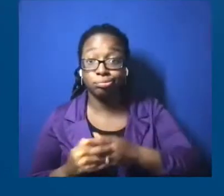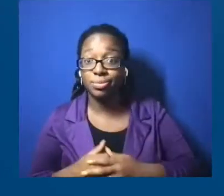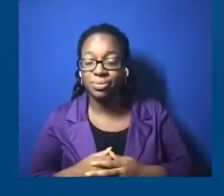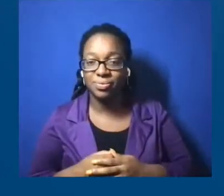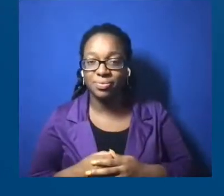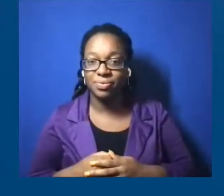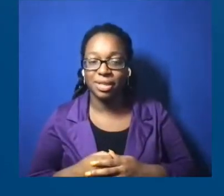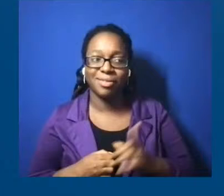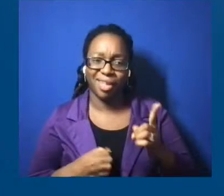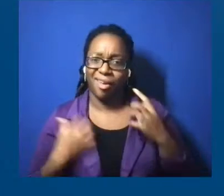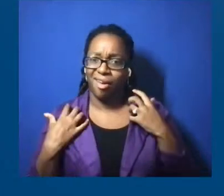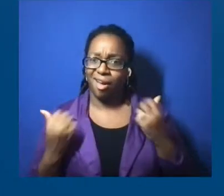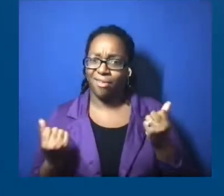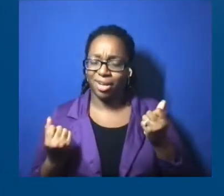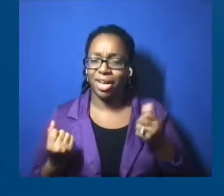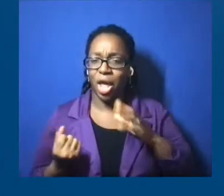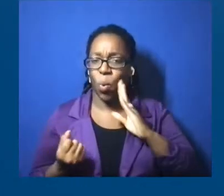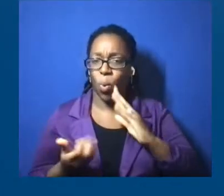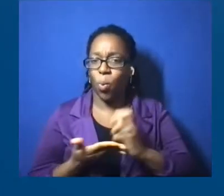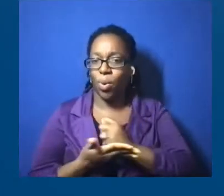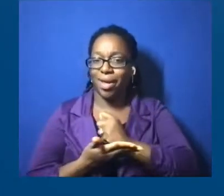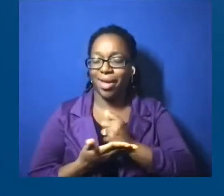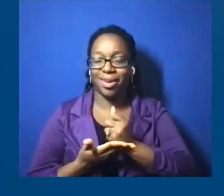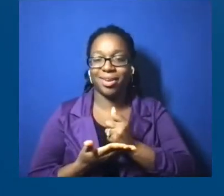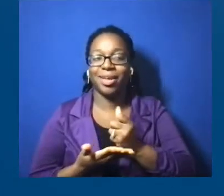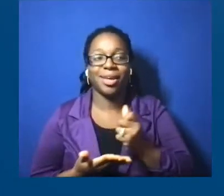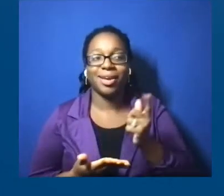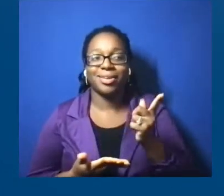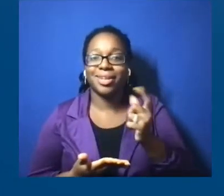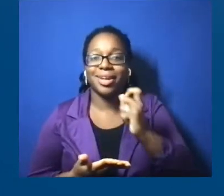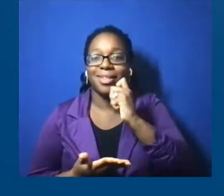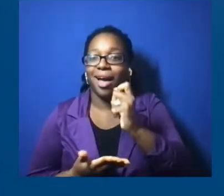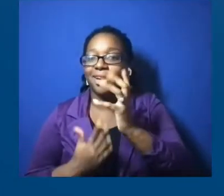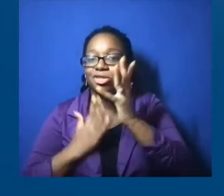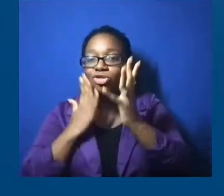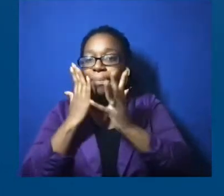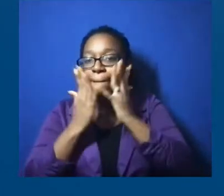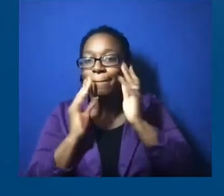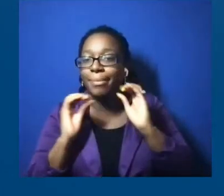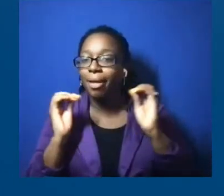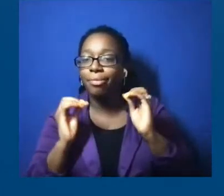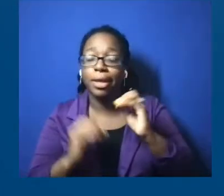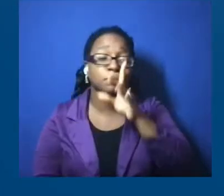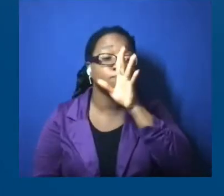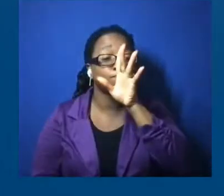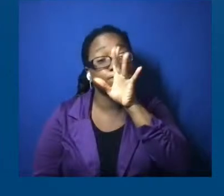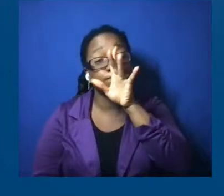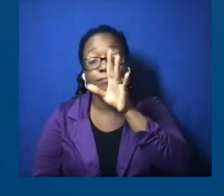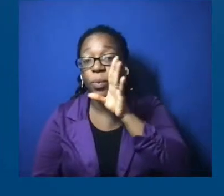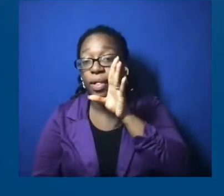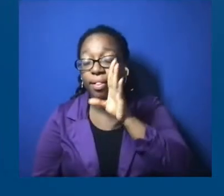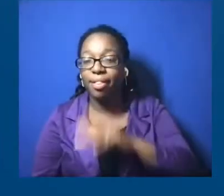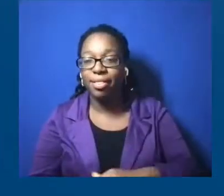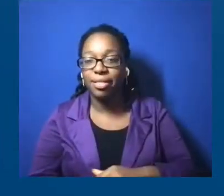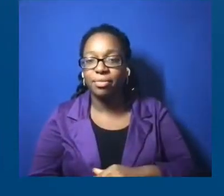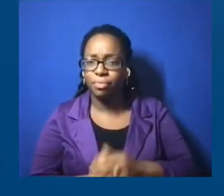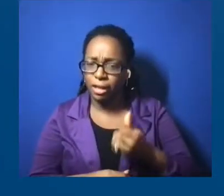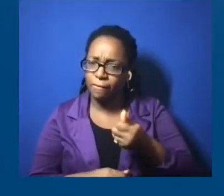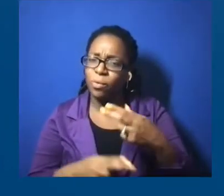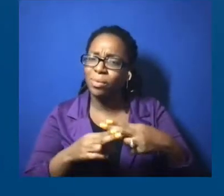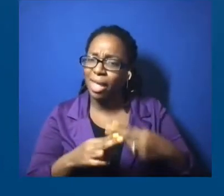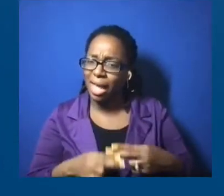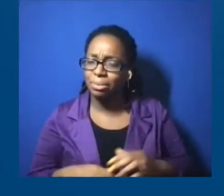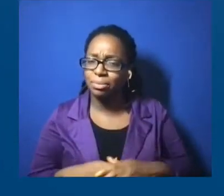so confident they're going to win, they're saying it without an ounce of shame. Just listen to, and let's name names.